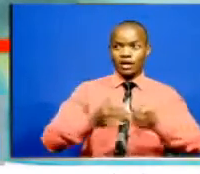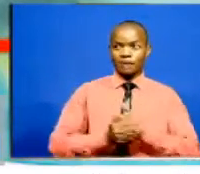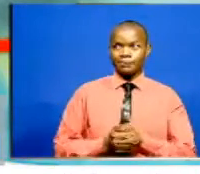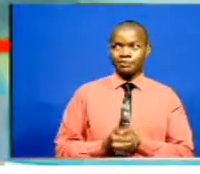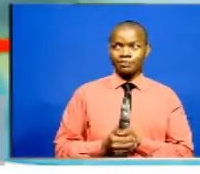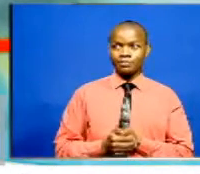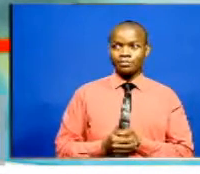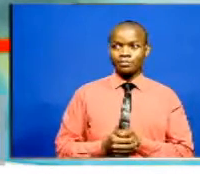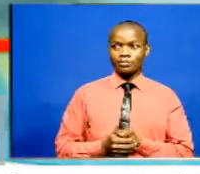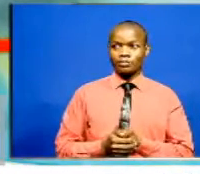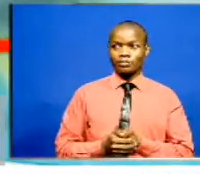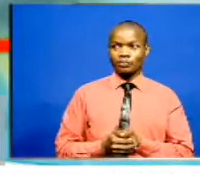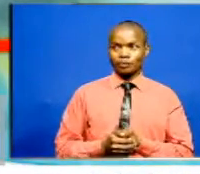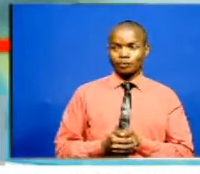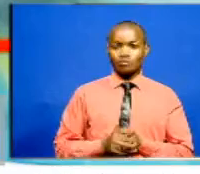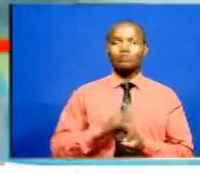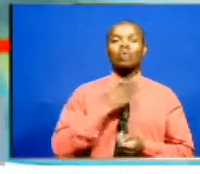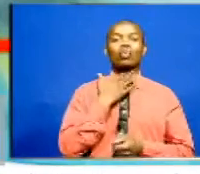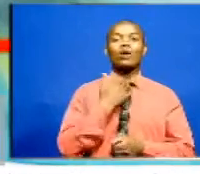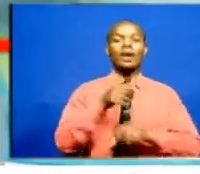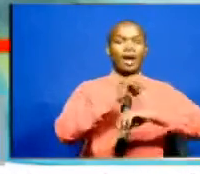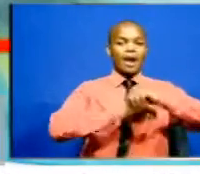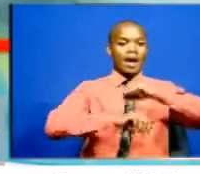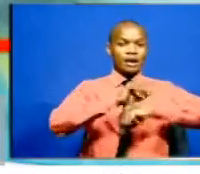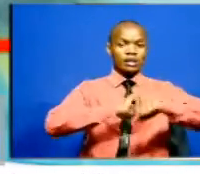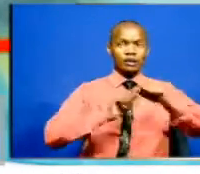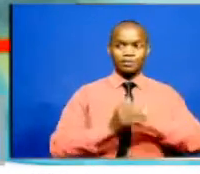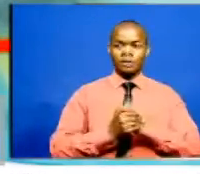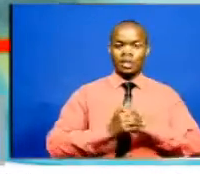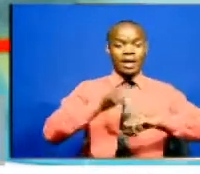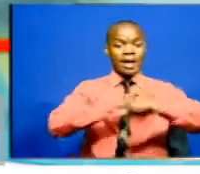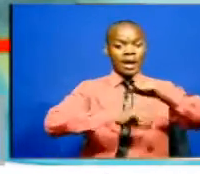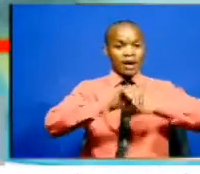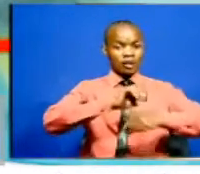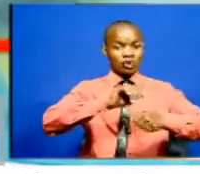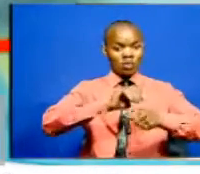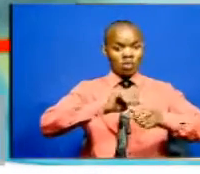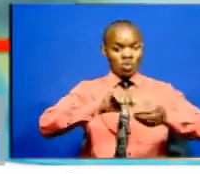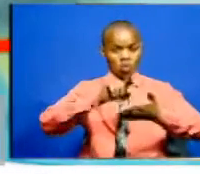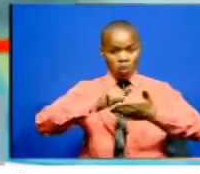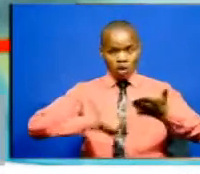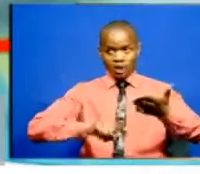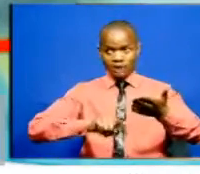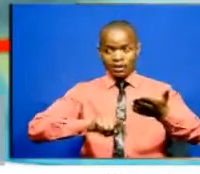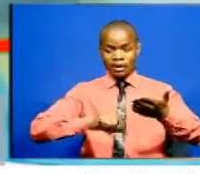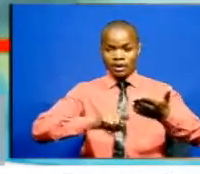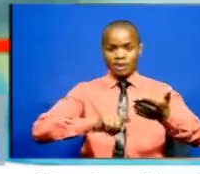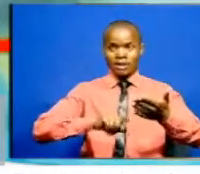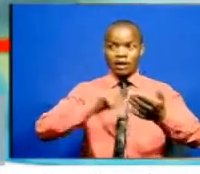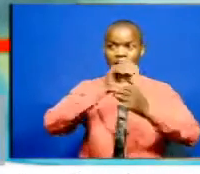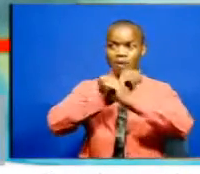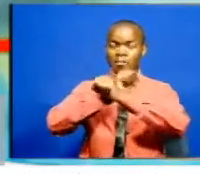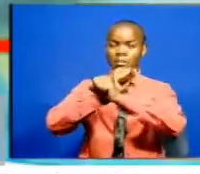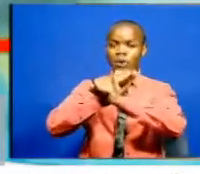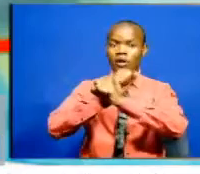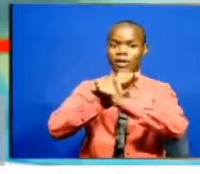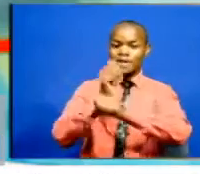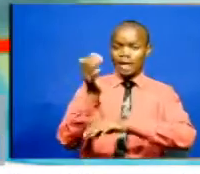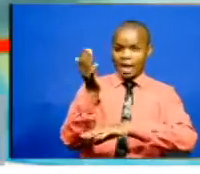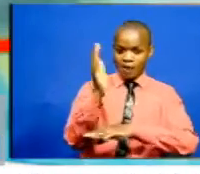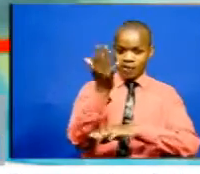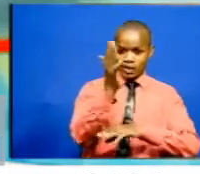kindly would want you to respond to. What more should be done to protect our